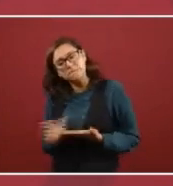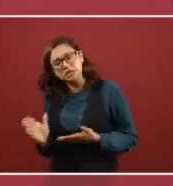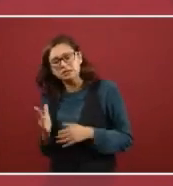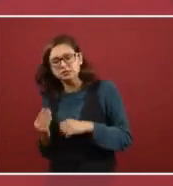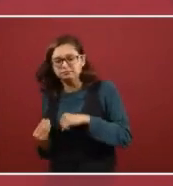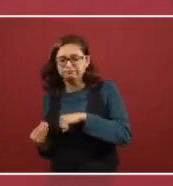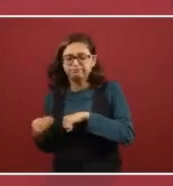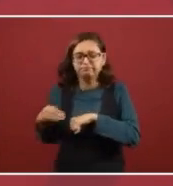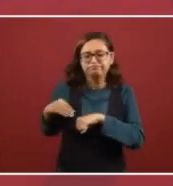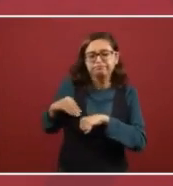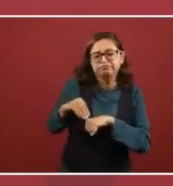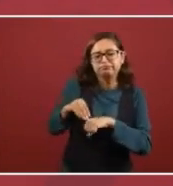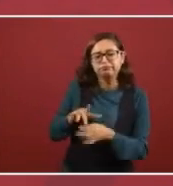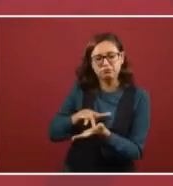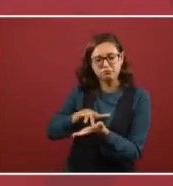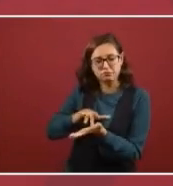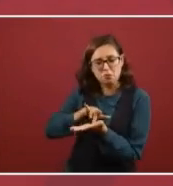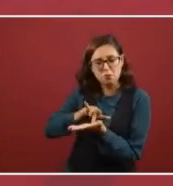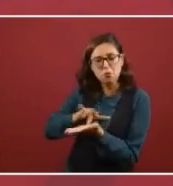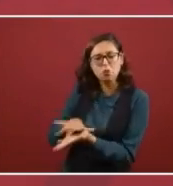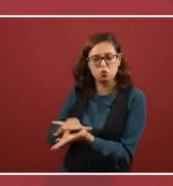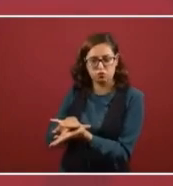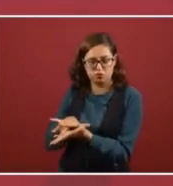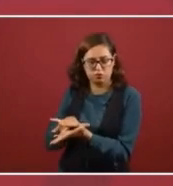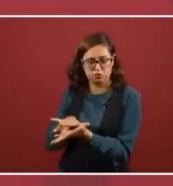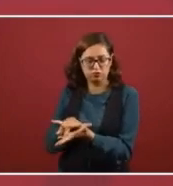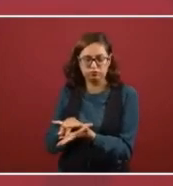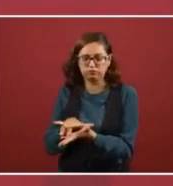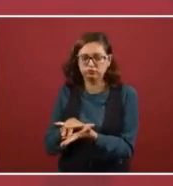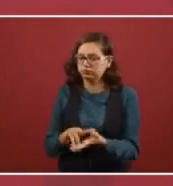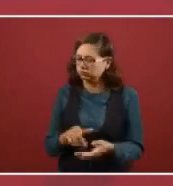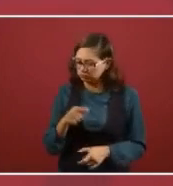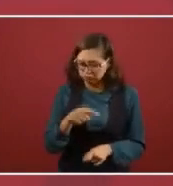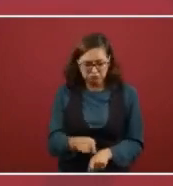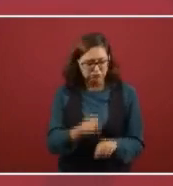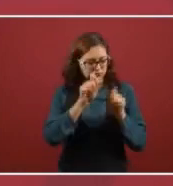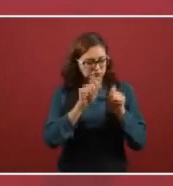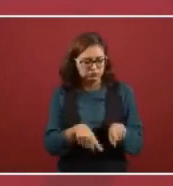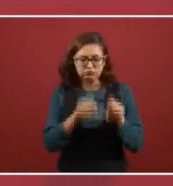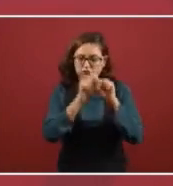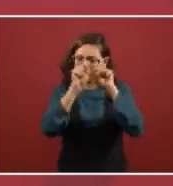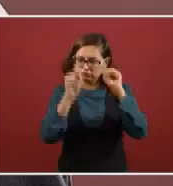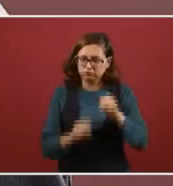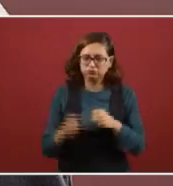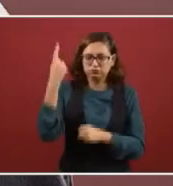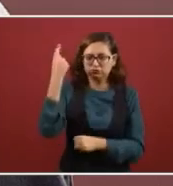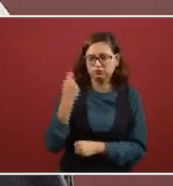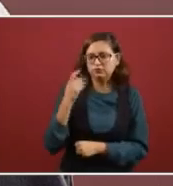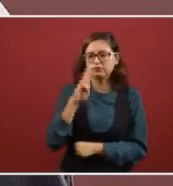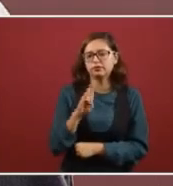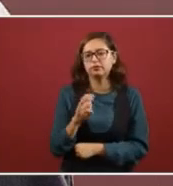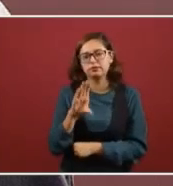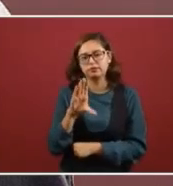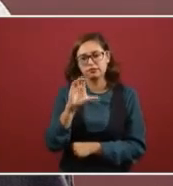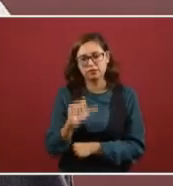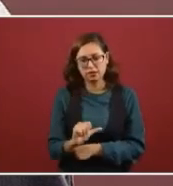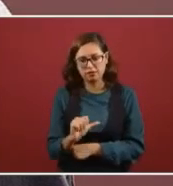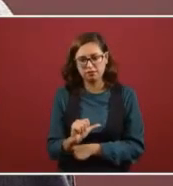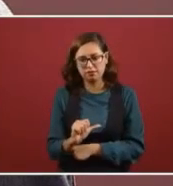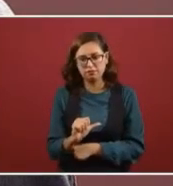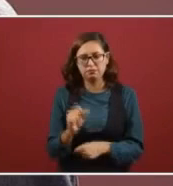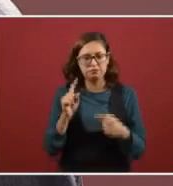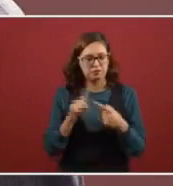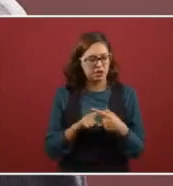el mismo sistema de They'll have apoyo the same system a of support atletas, to sus athletes, becas, their grants, todo lo